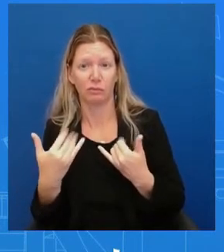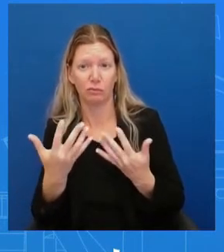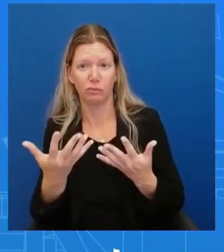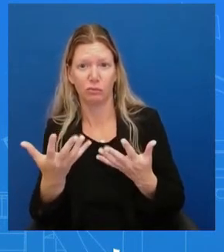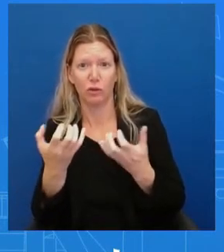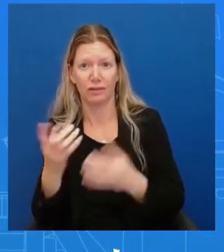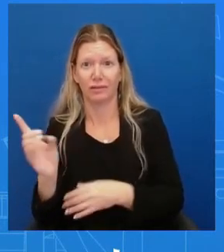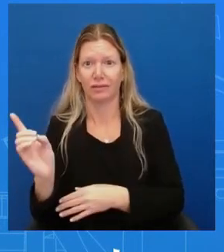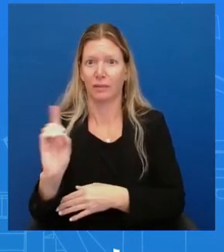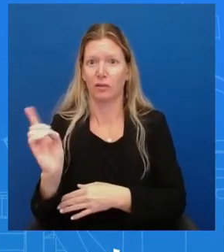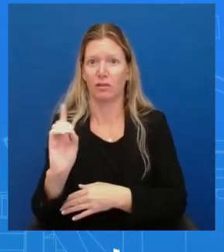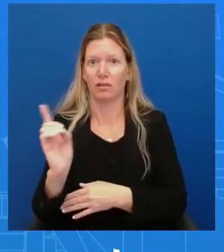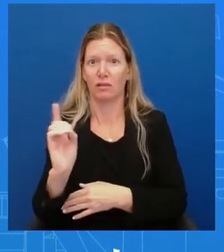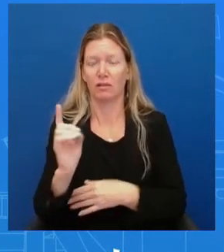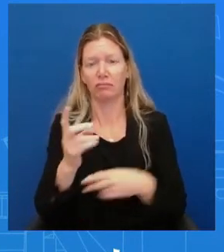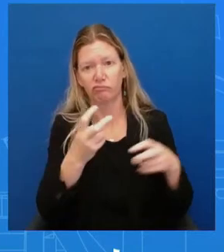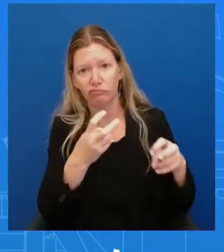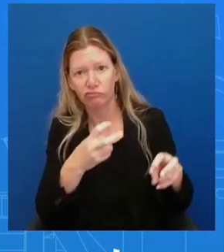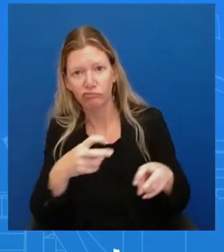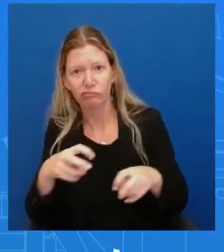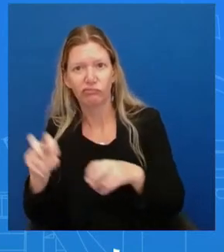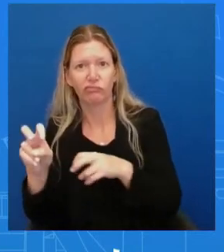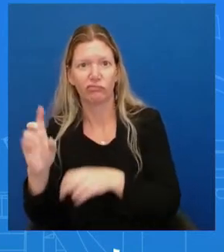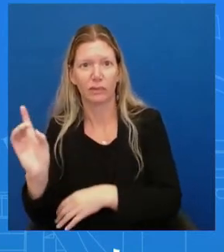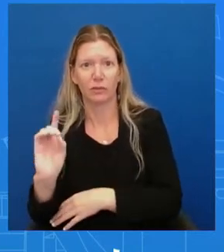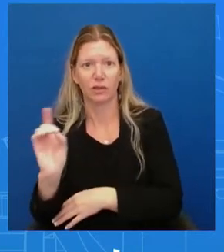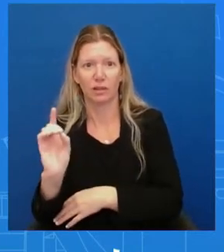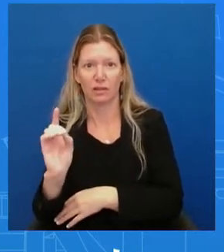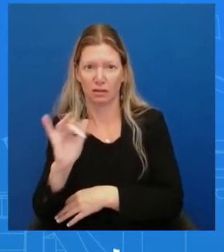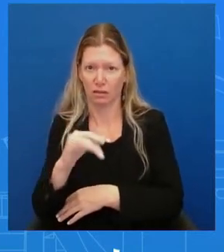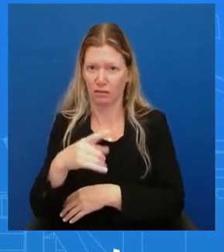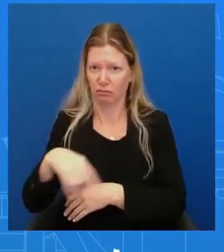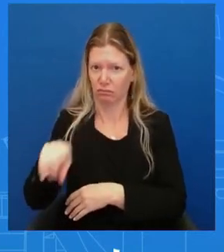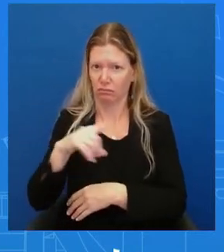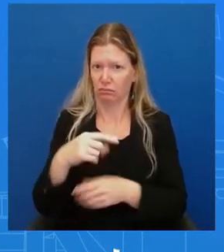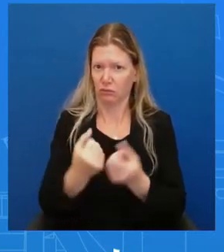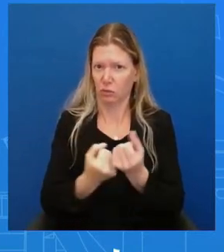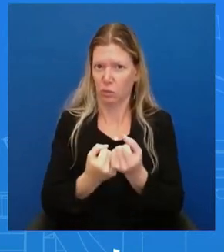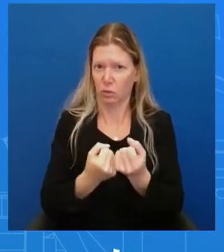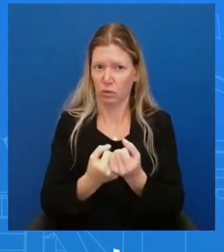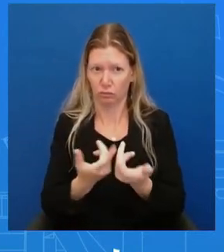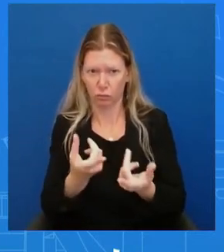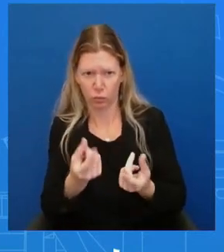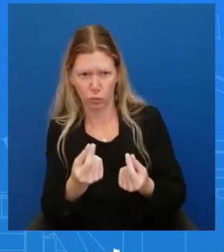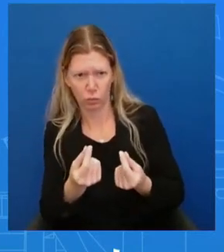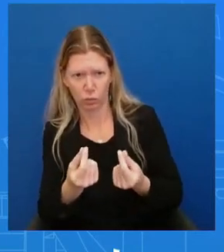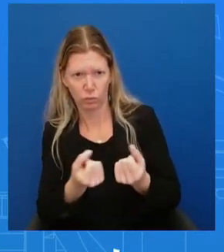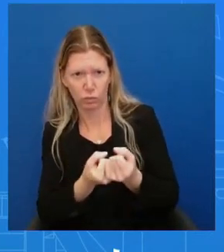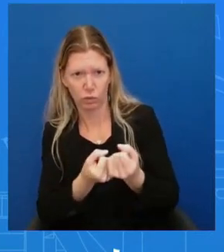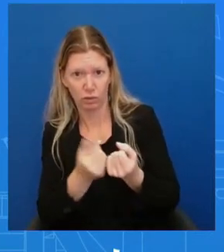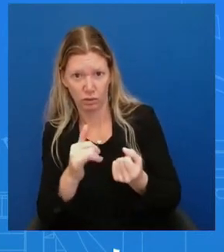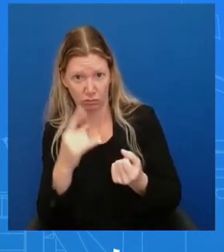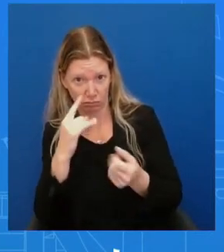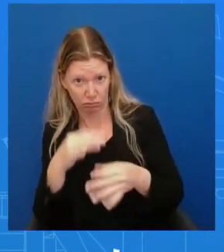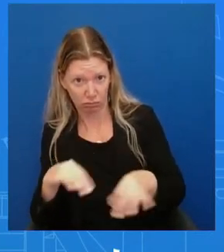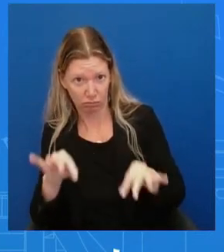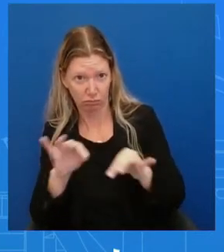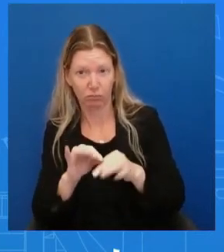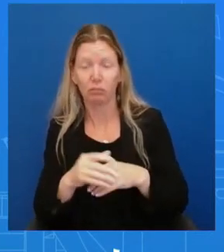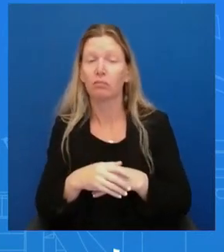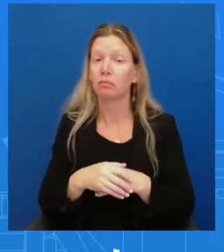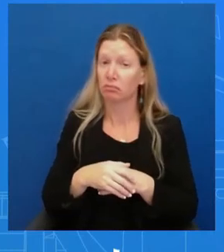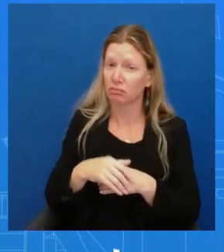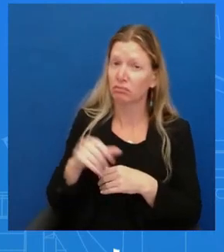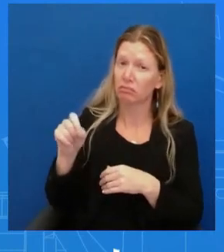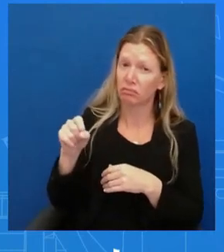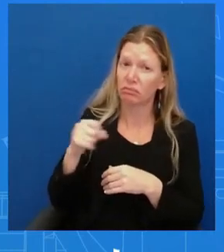something you guys support? What are you doing to support that? I think it's important, right? Free and fair elections, democracy working at its best in this regard. I